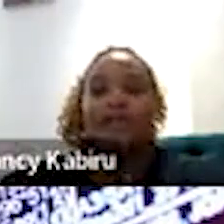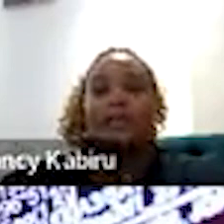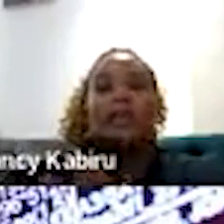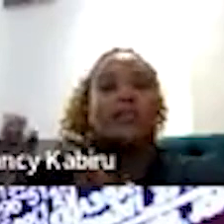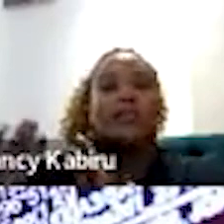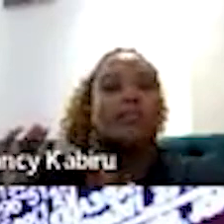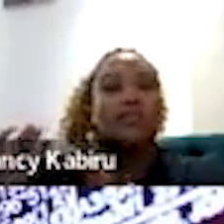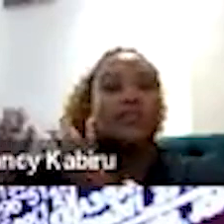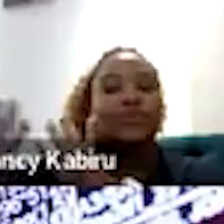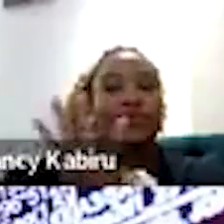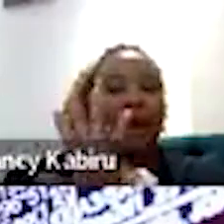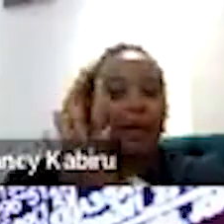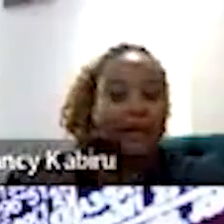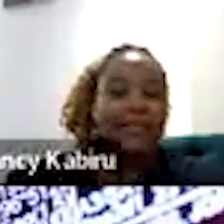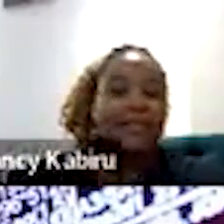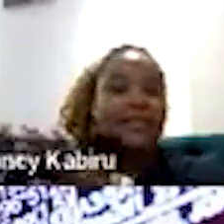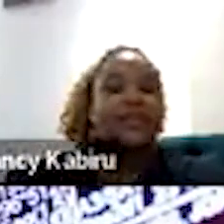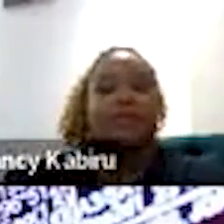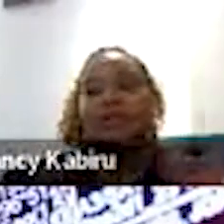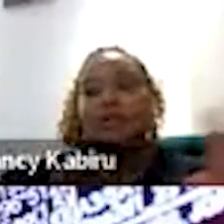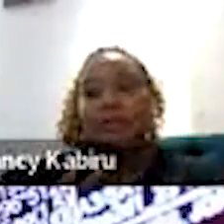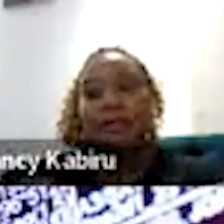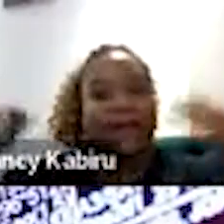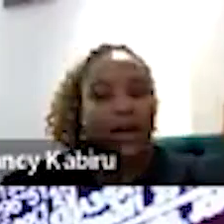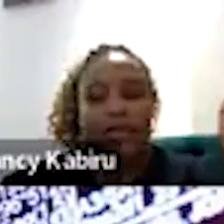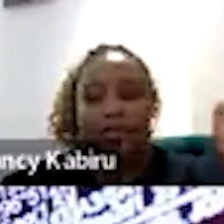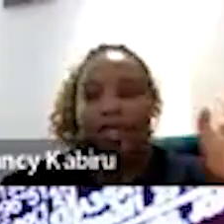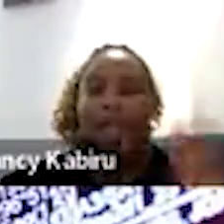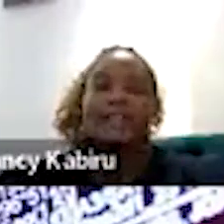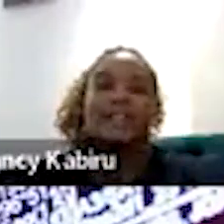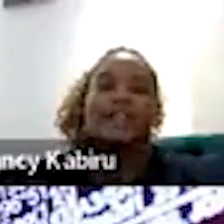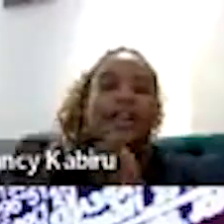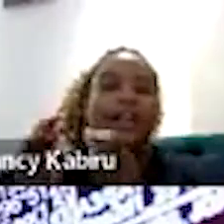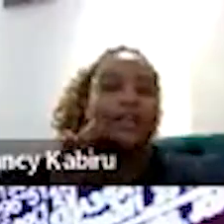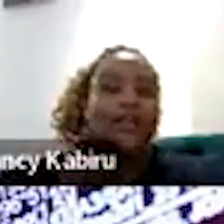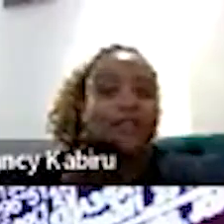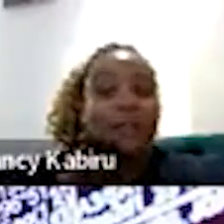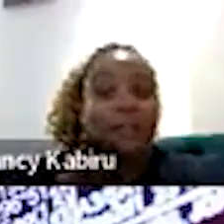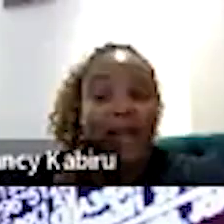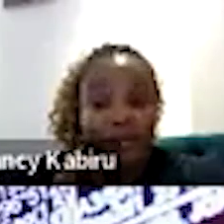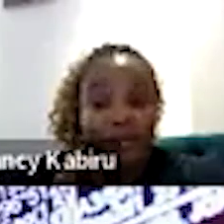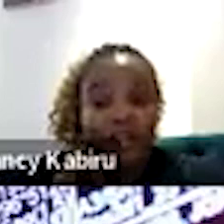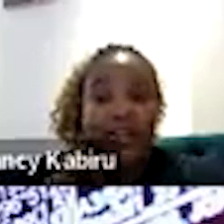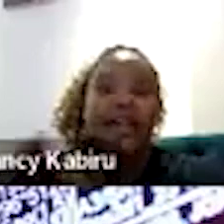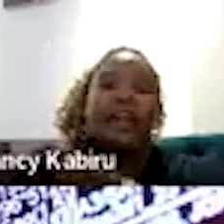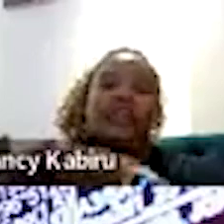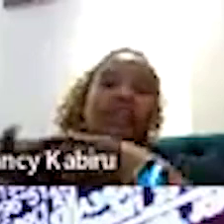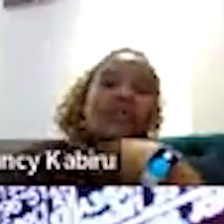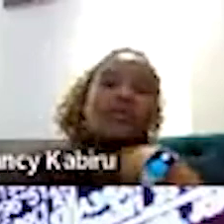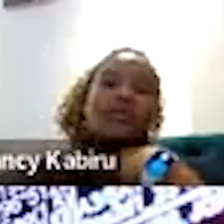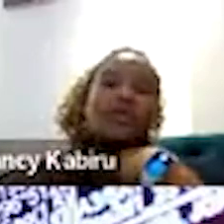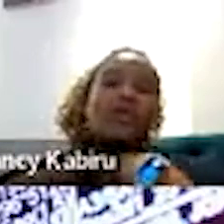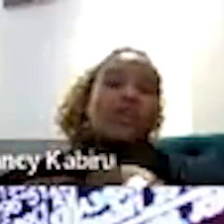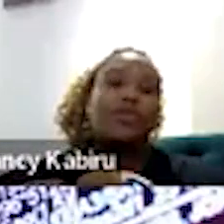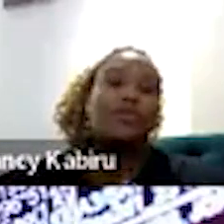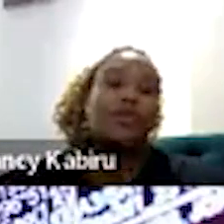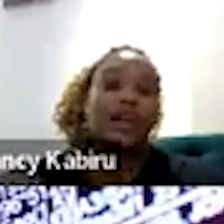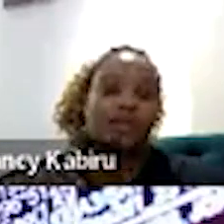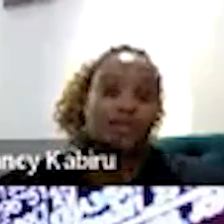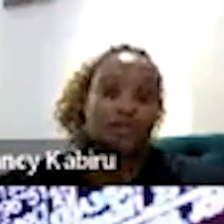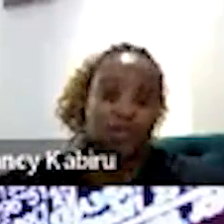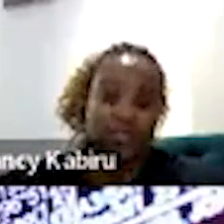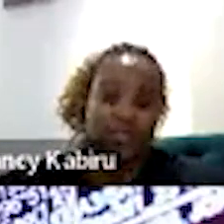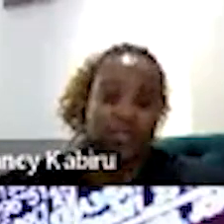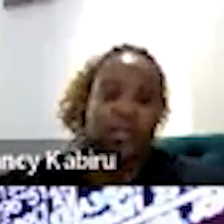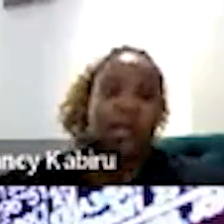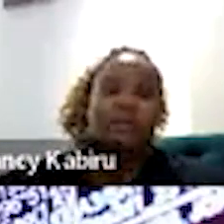once you're done with them and you go back to your workplaces, Nairobi, Mombasa, out of the country, and you leave them alone, they actually will be going through